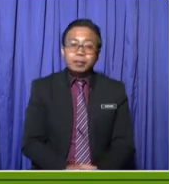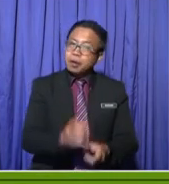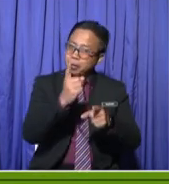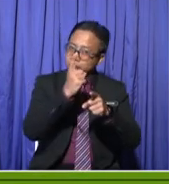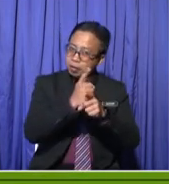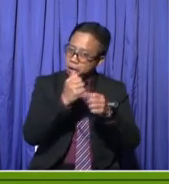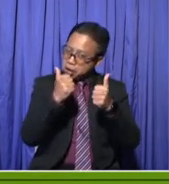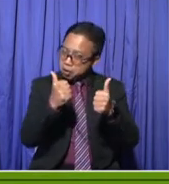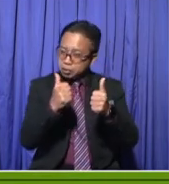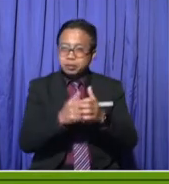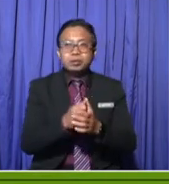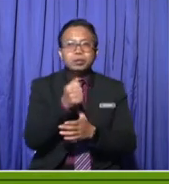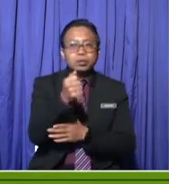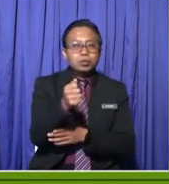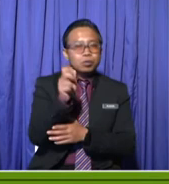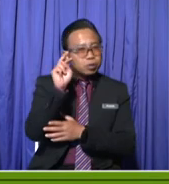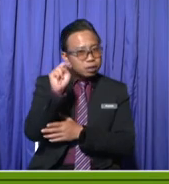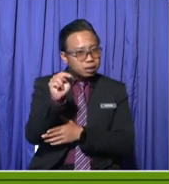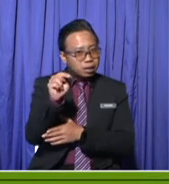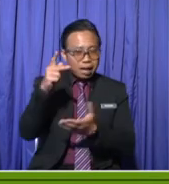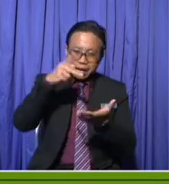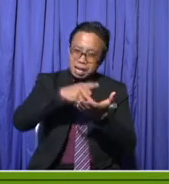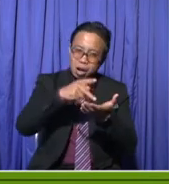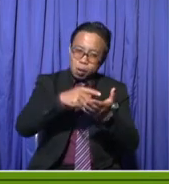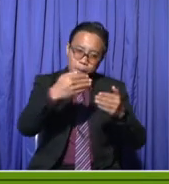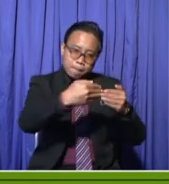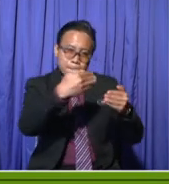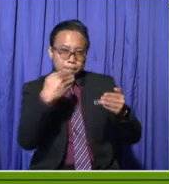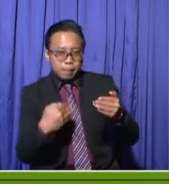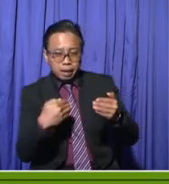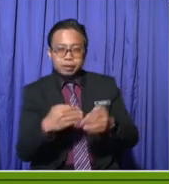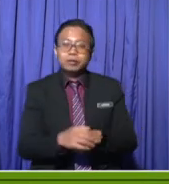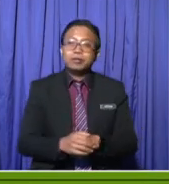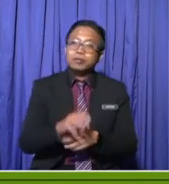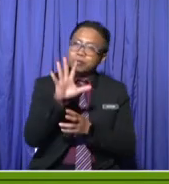Great! You need to count back in 5s.